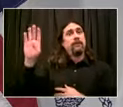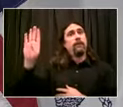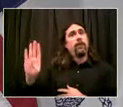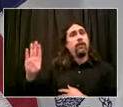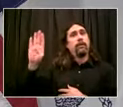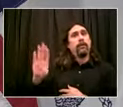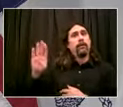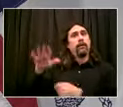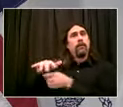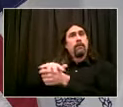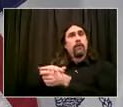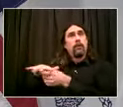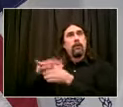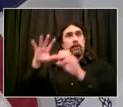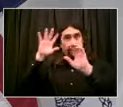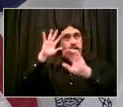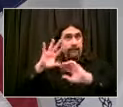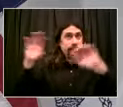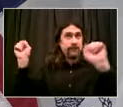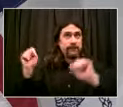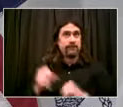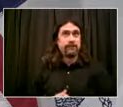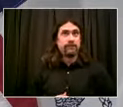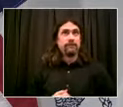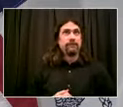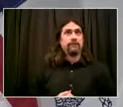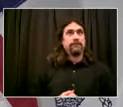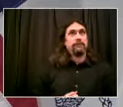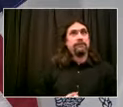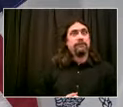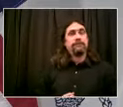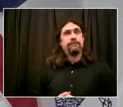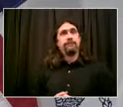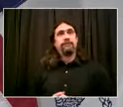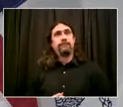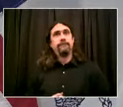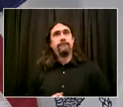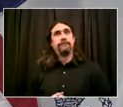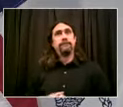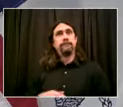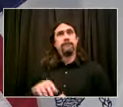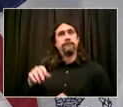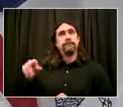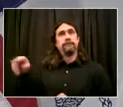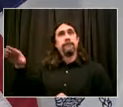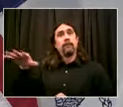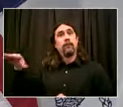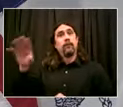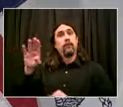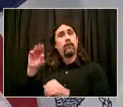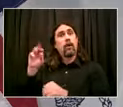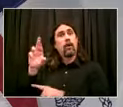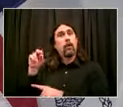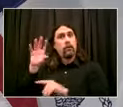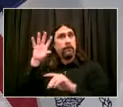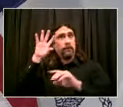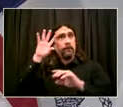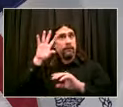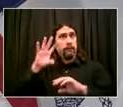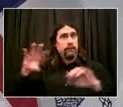years. When he was in the council, now as borough president, this has been a passion of his too. And making sure we don't do things the old